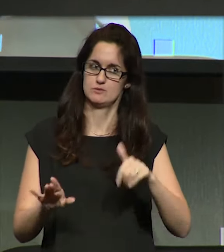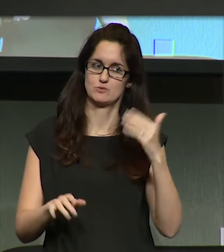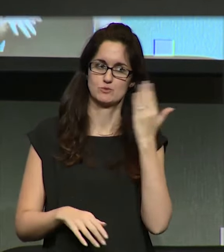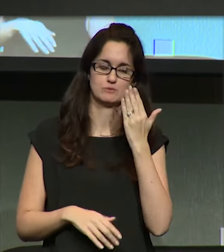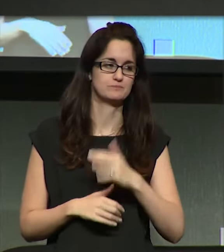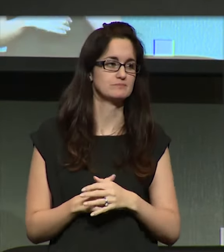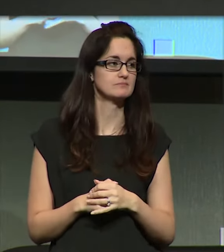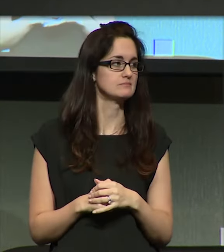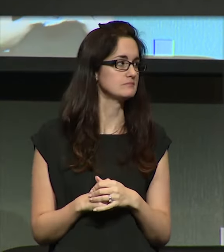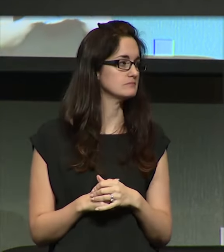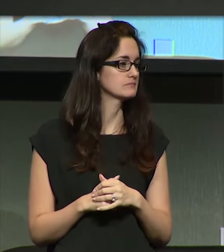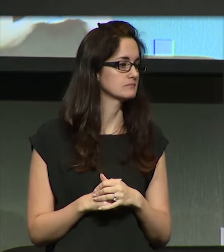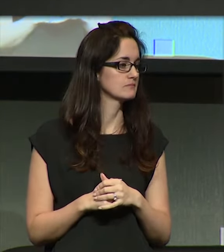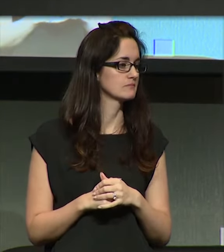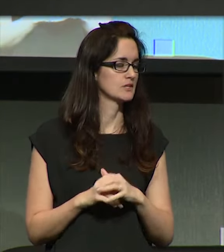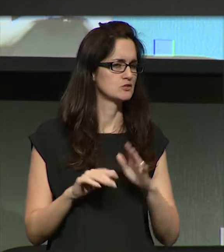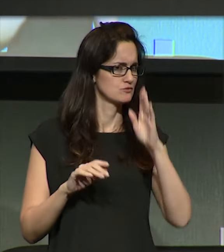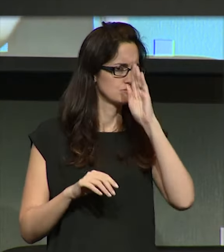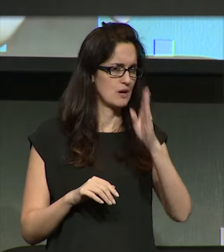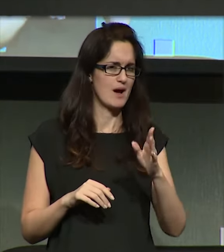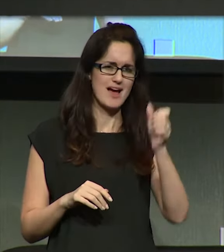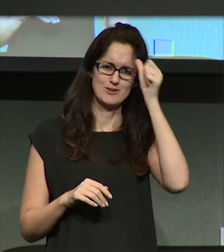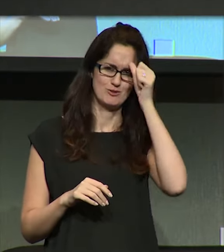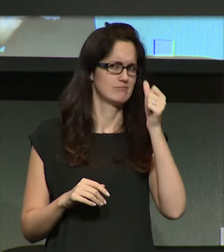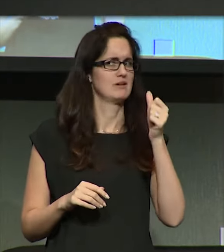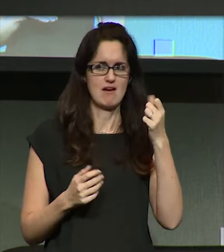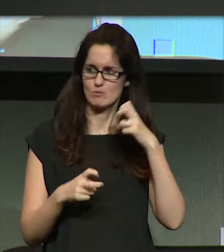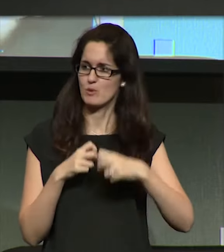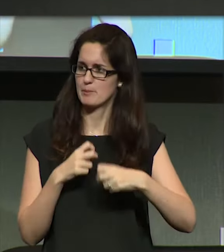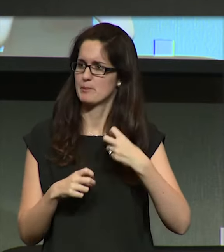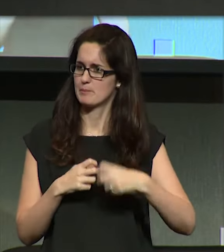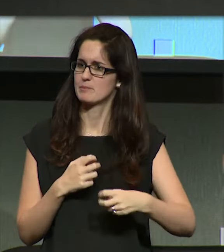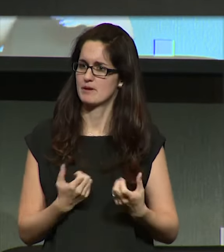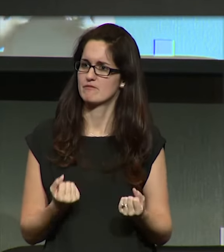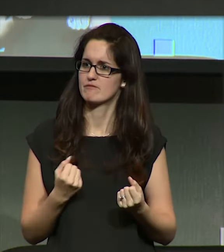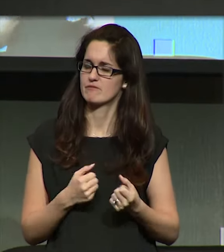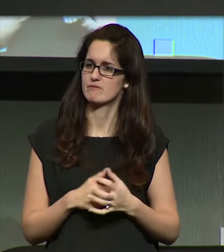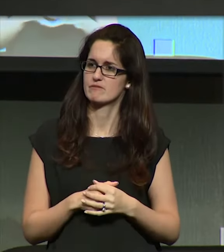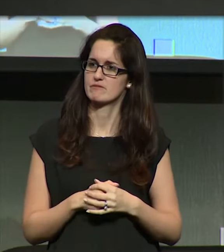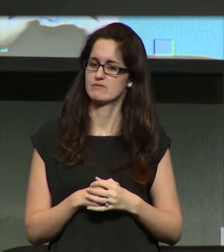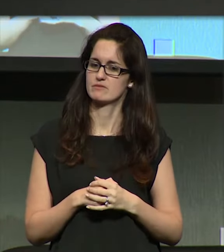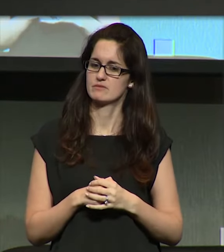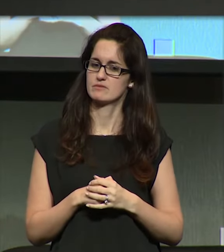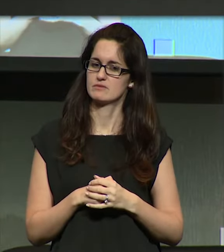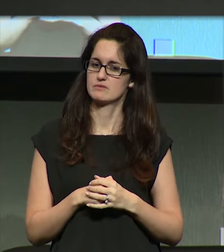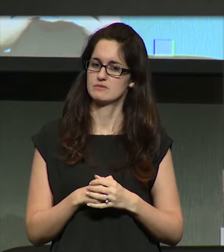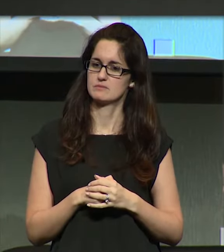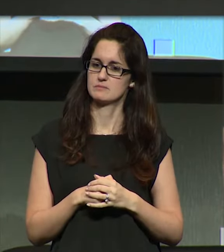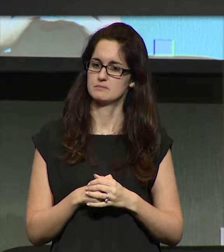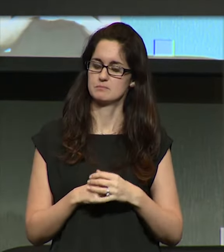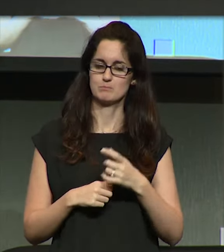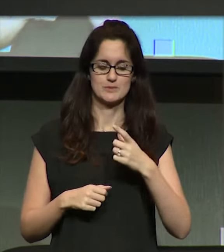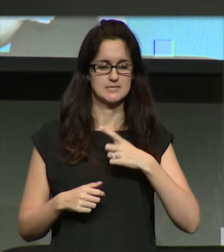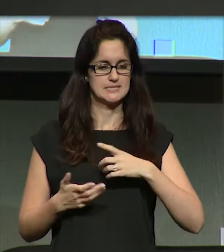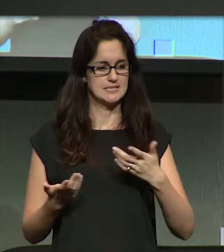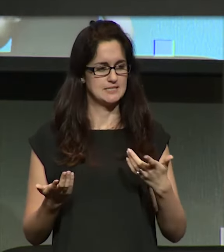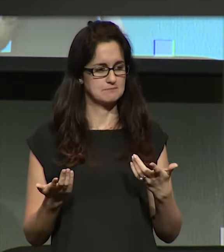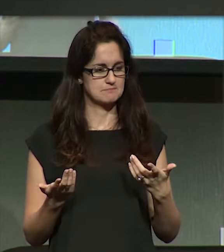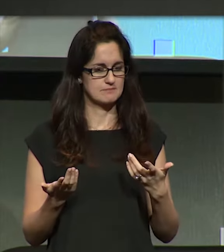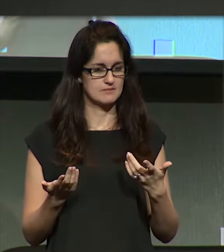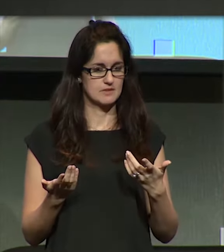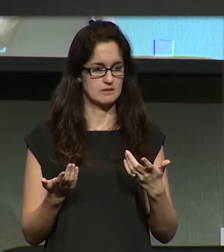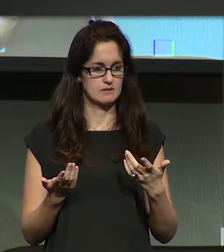So straight away, I knew there was a problem. because it's problematic, you know. We can't,